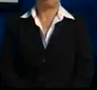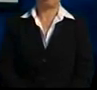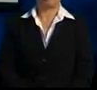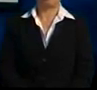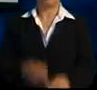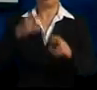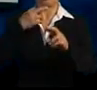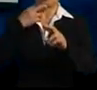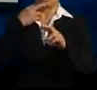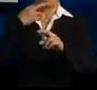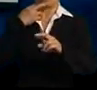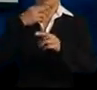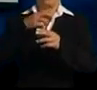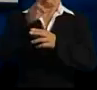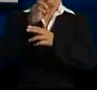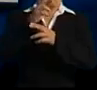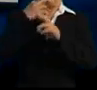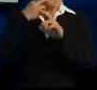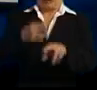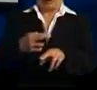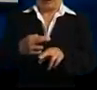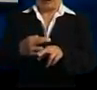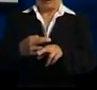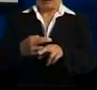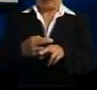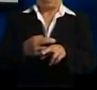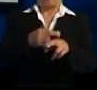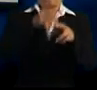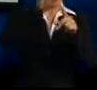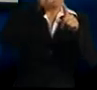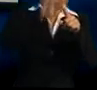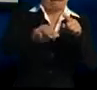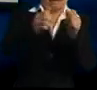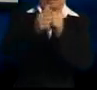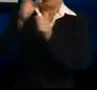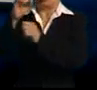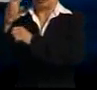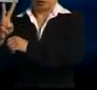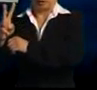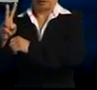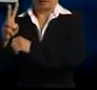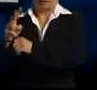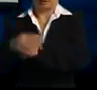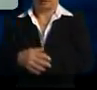The result of these experiments between metals and oxygen is as such.